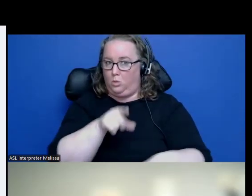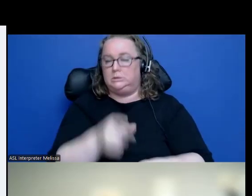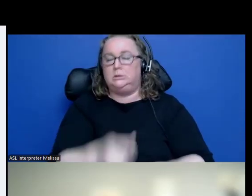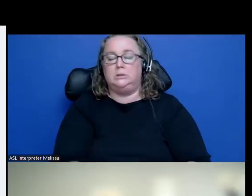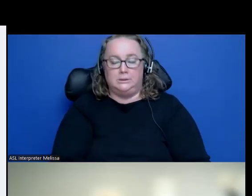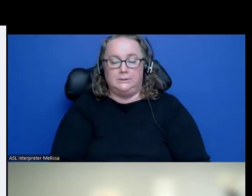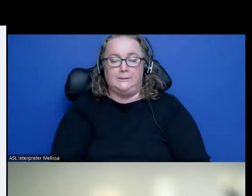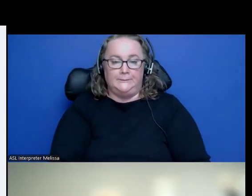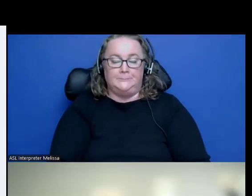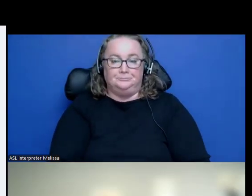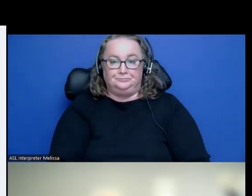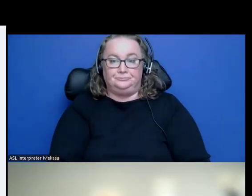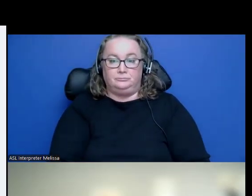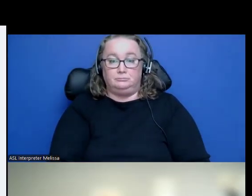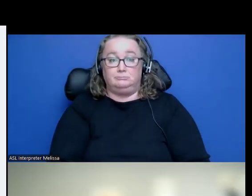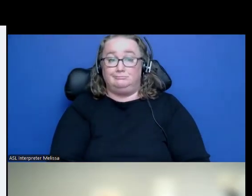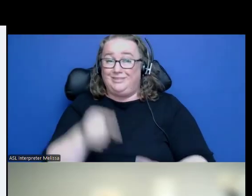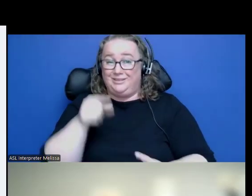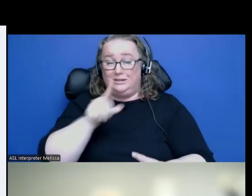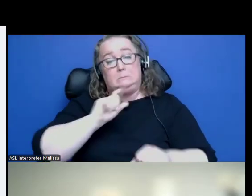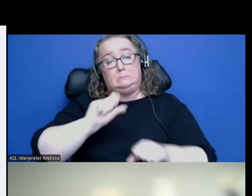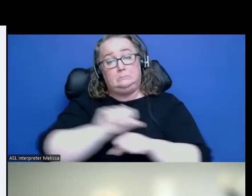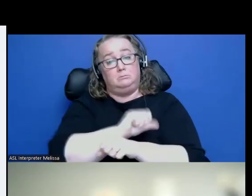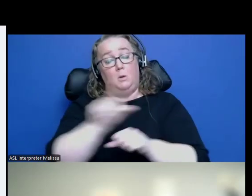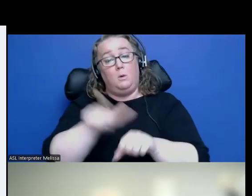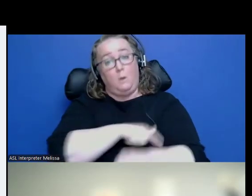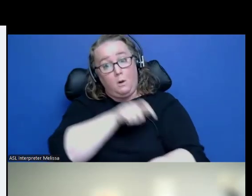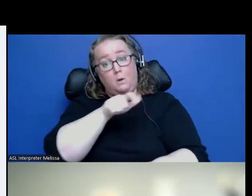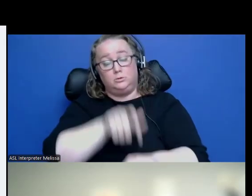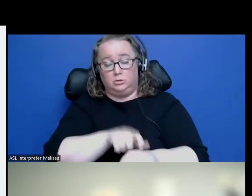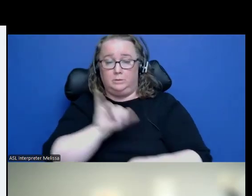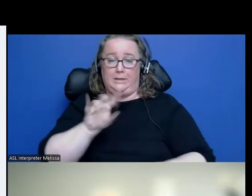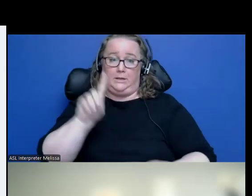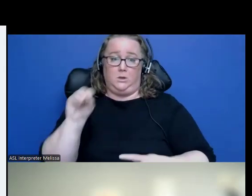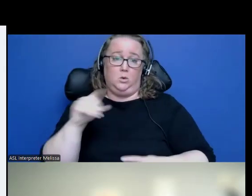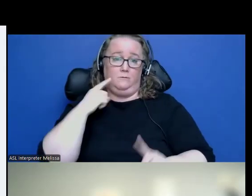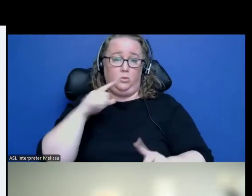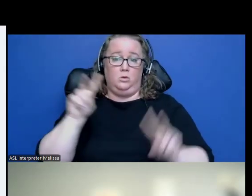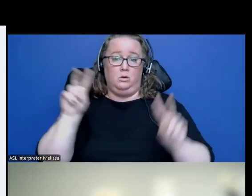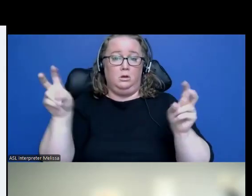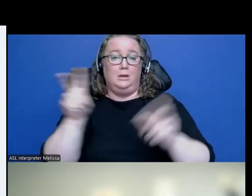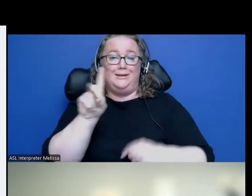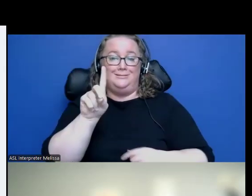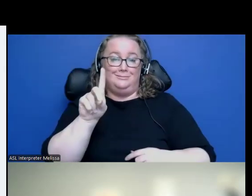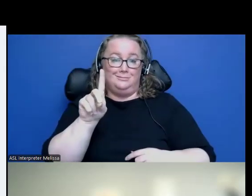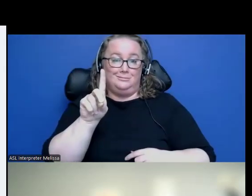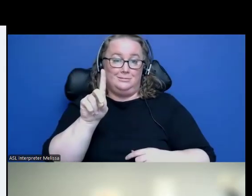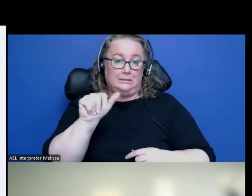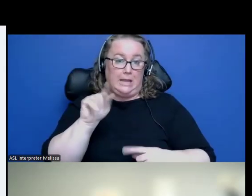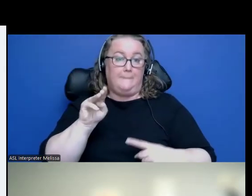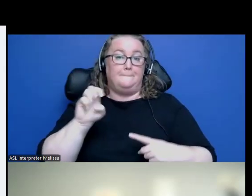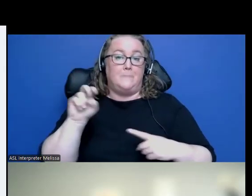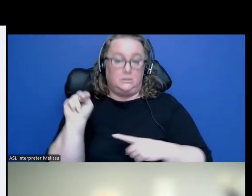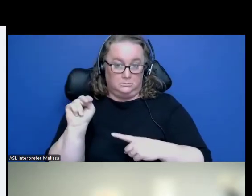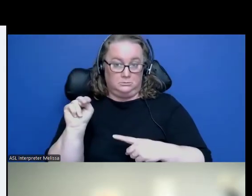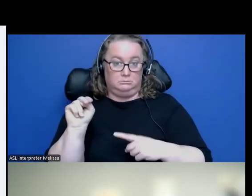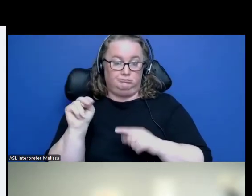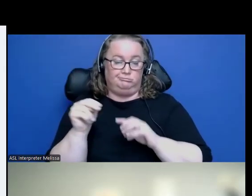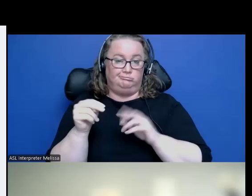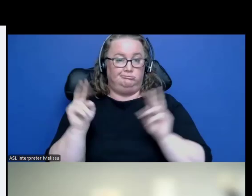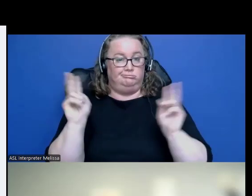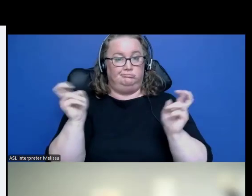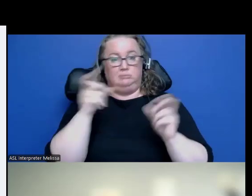a long-term IDO on a patient who we